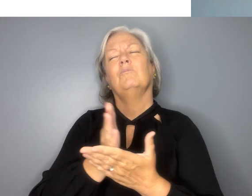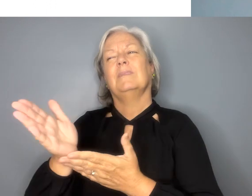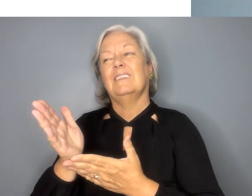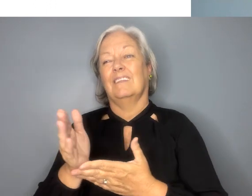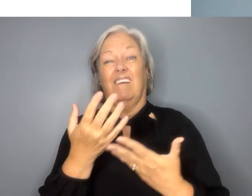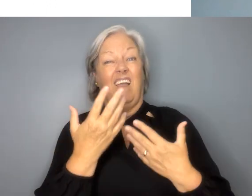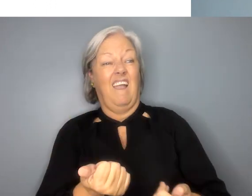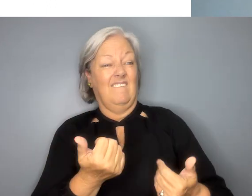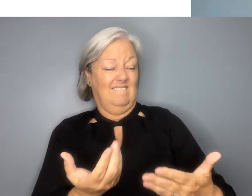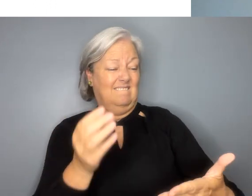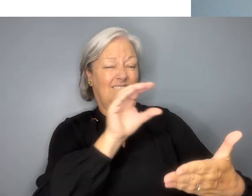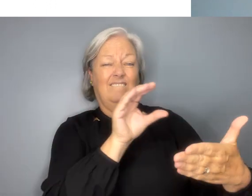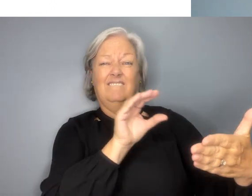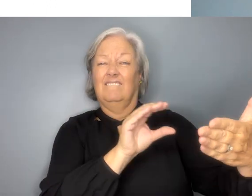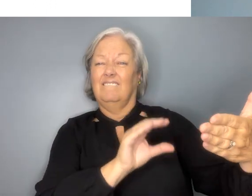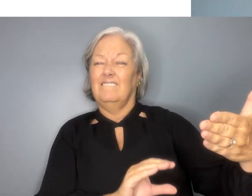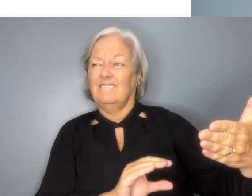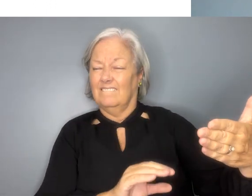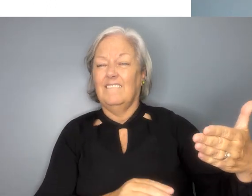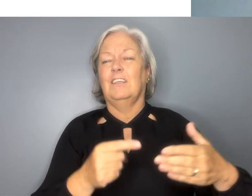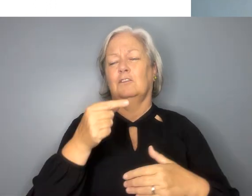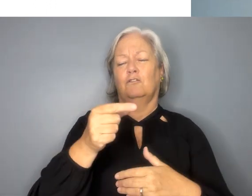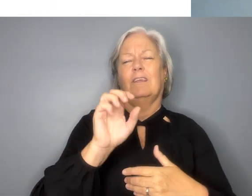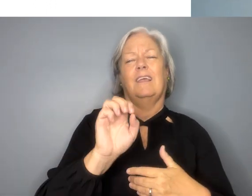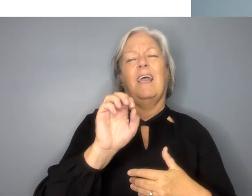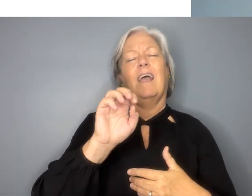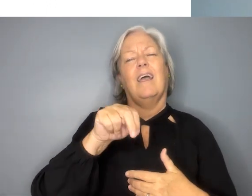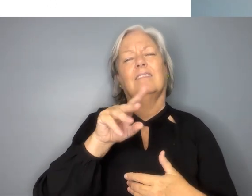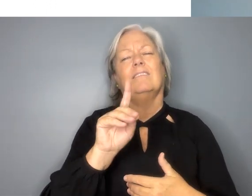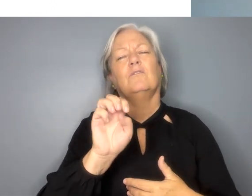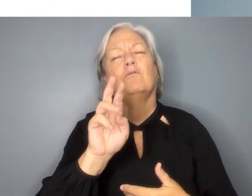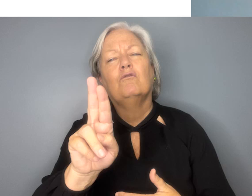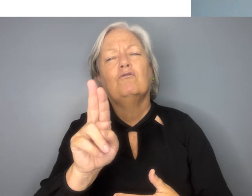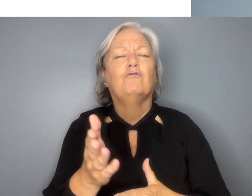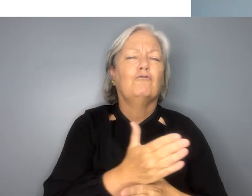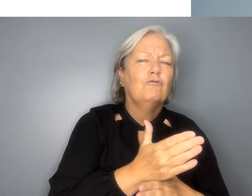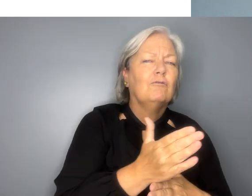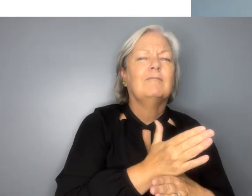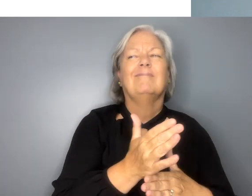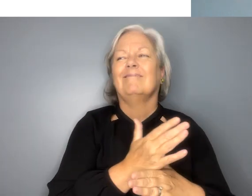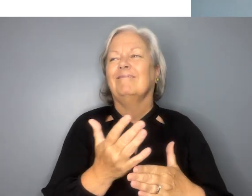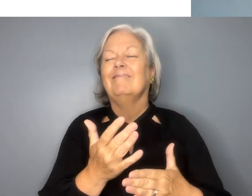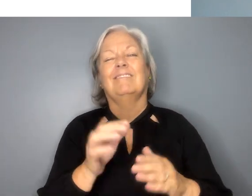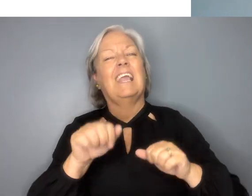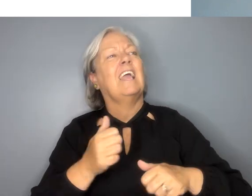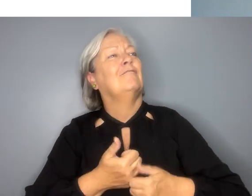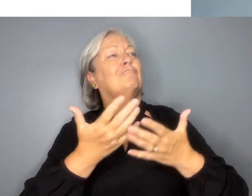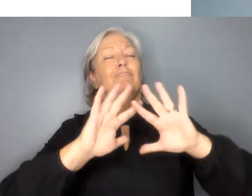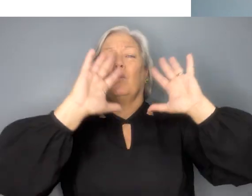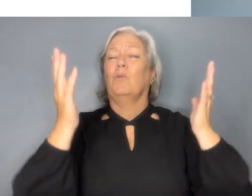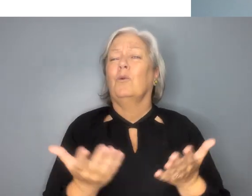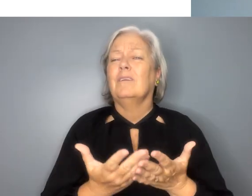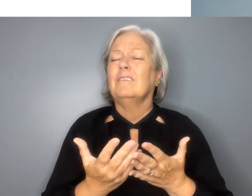the things that contains in all the various different ways that gender and sexual orientation are understood and expressed throughout the world. So that's the